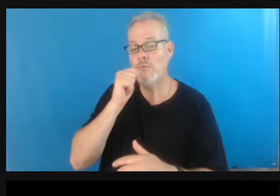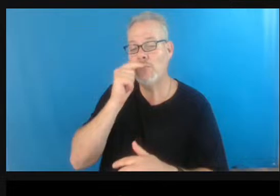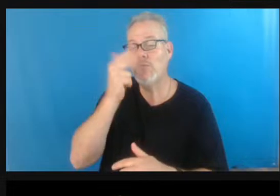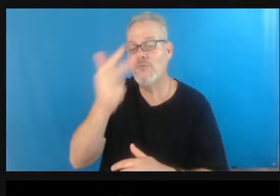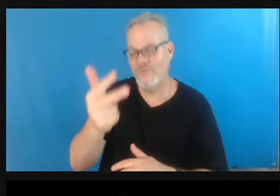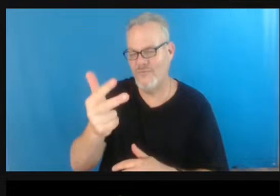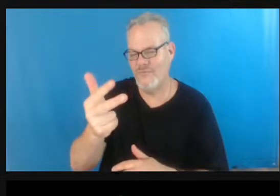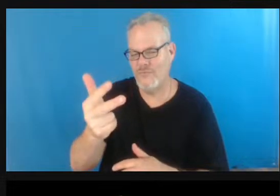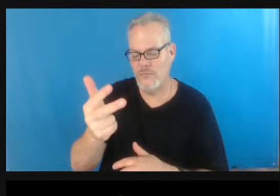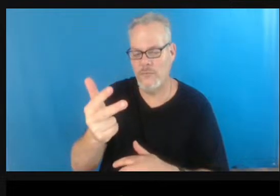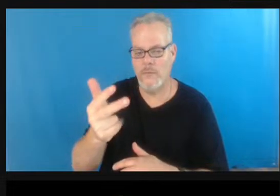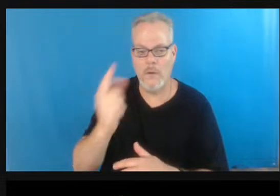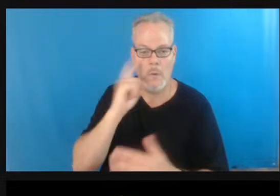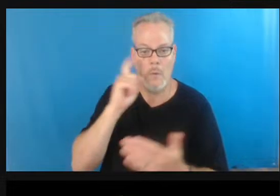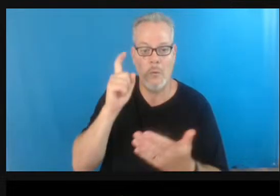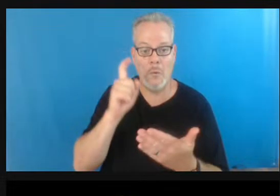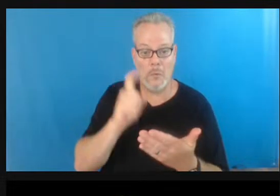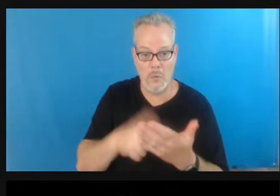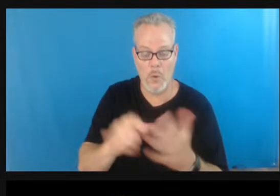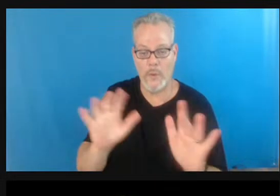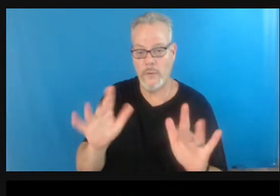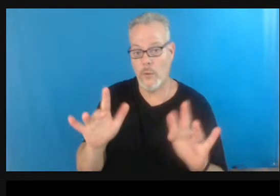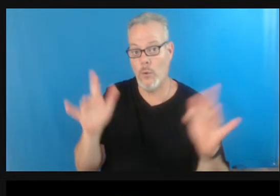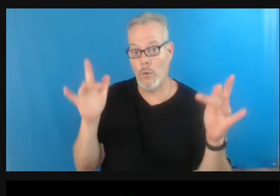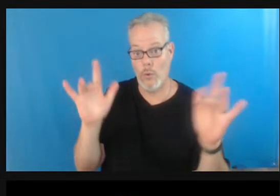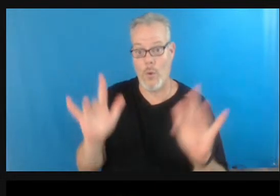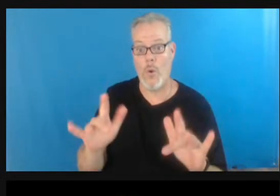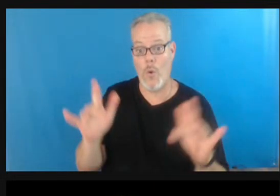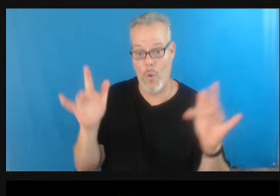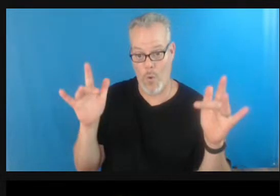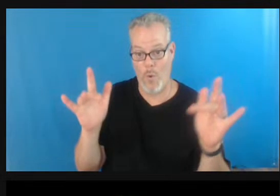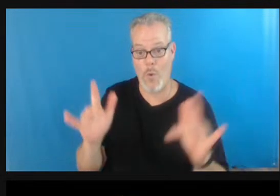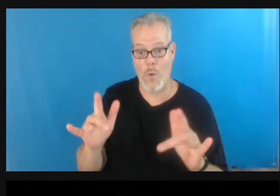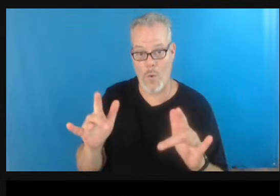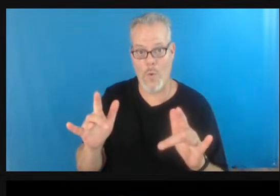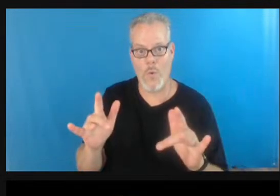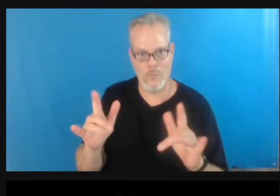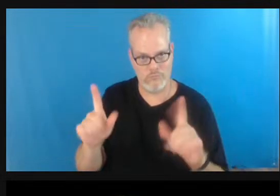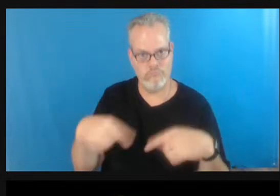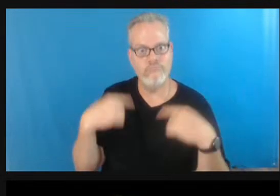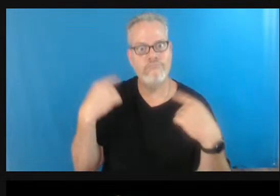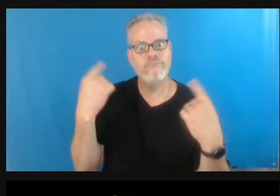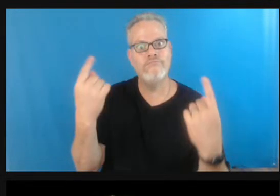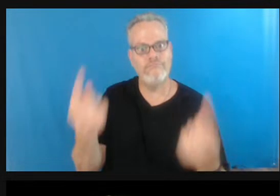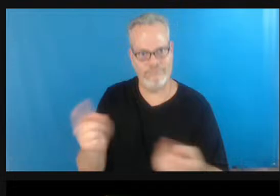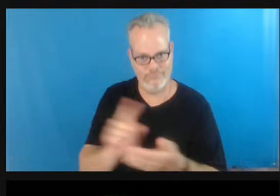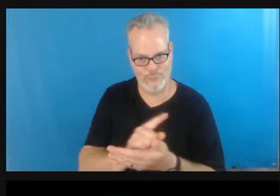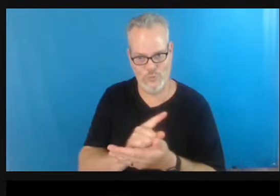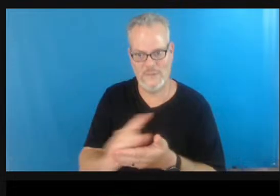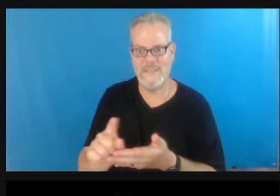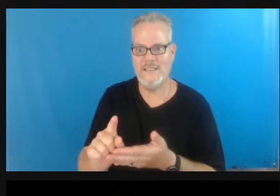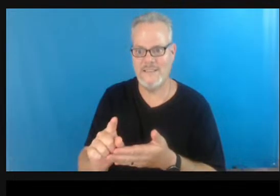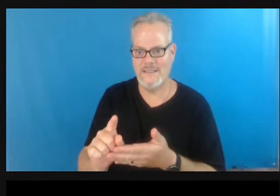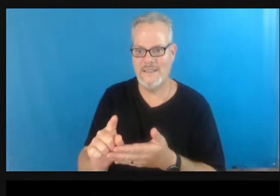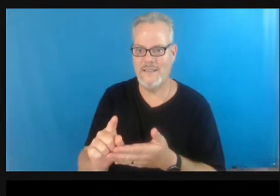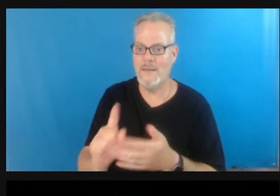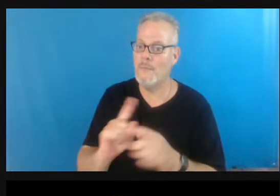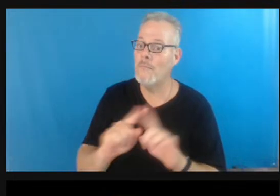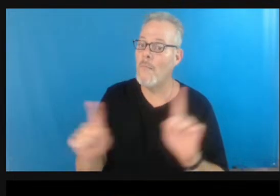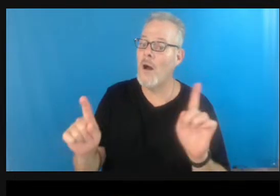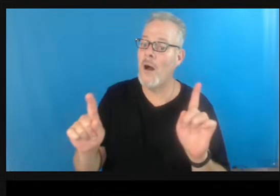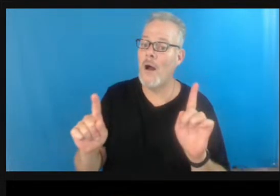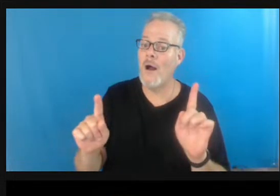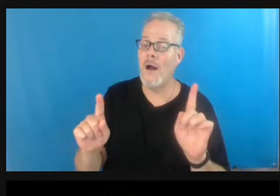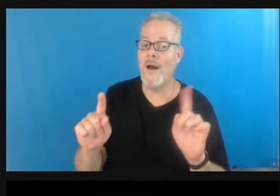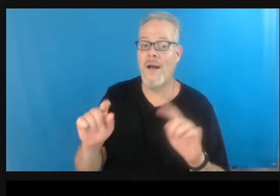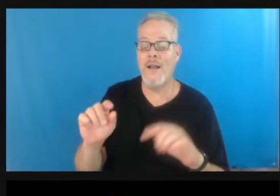that there was glow from the vents, which as has been common much of the week, although glow from the lava